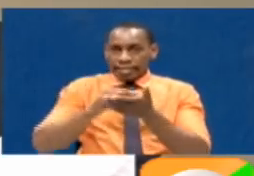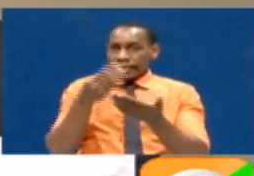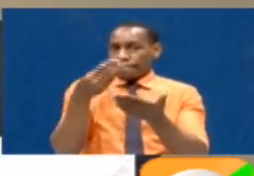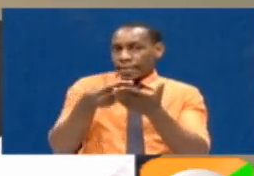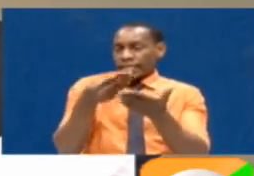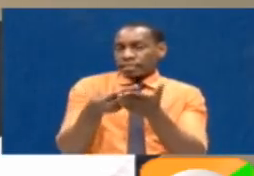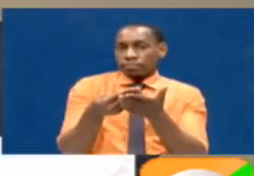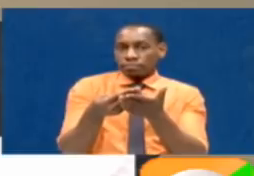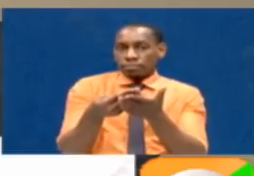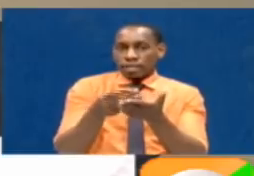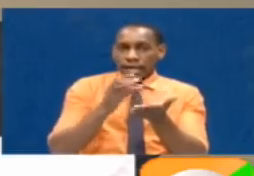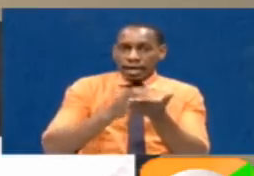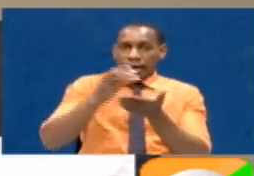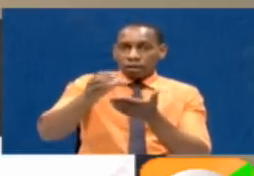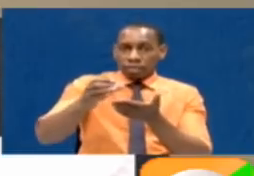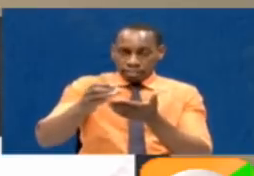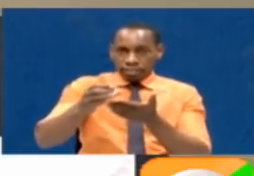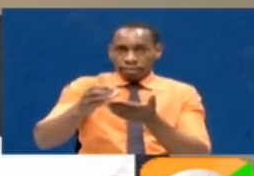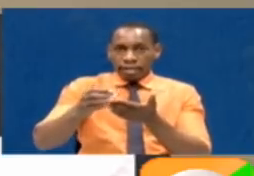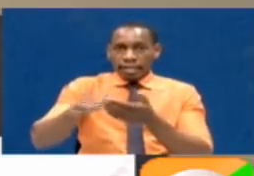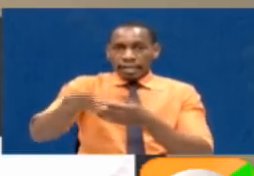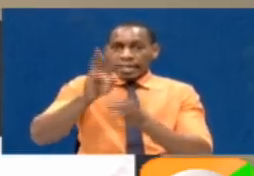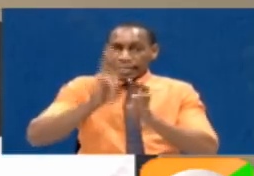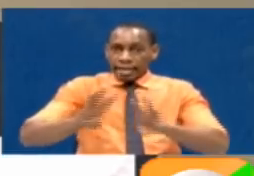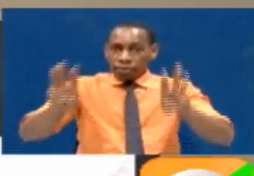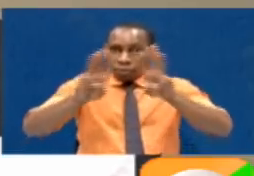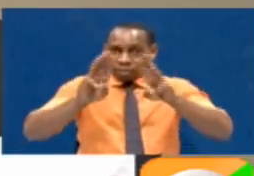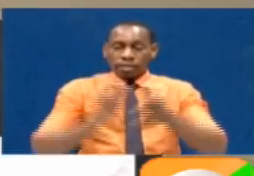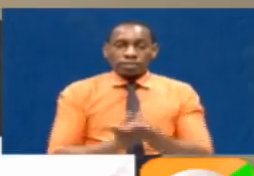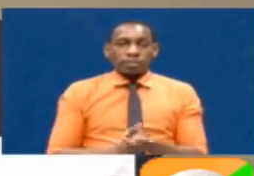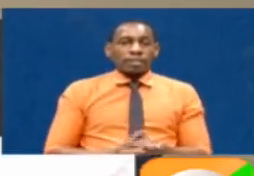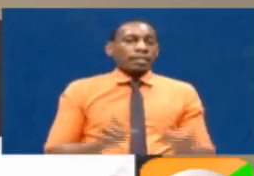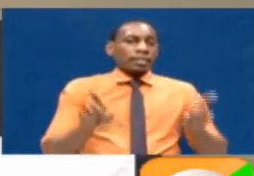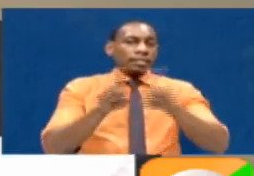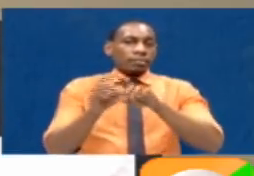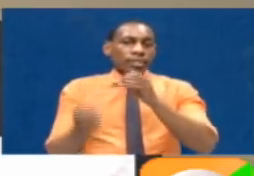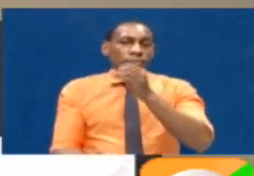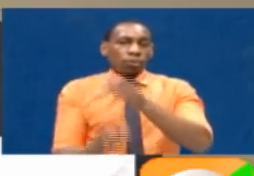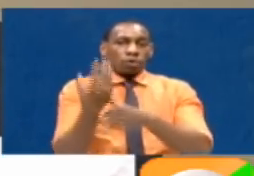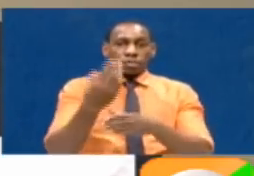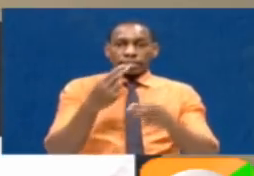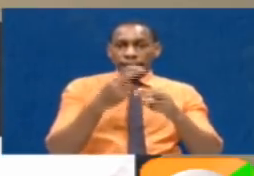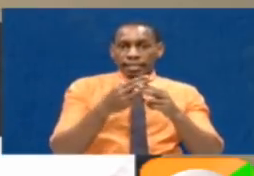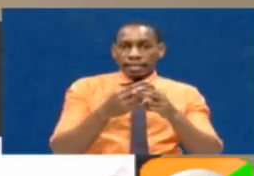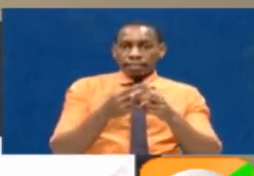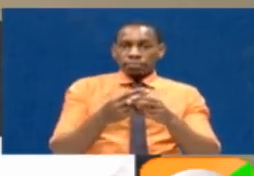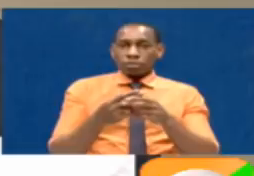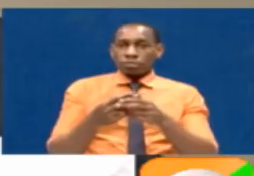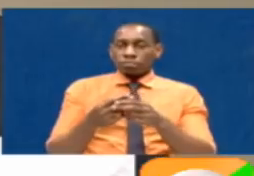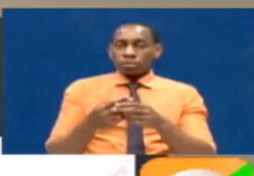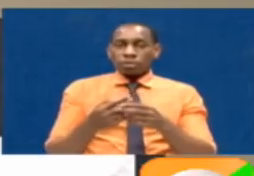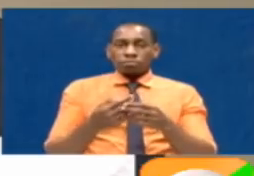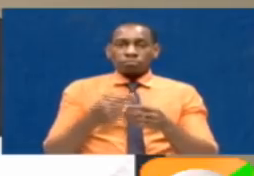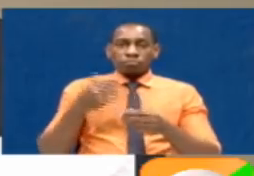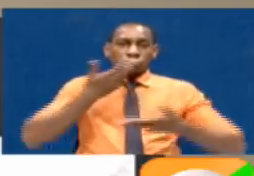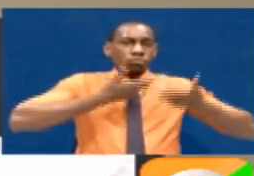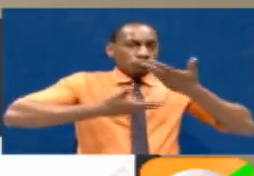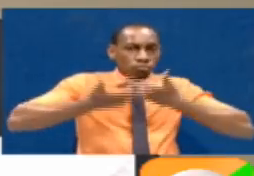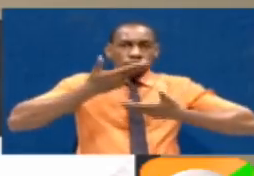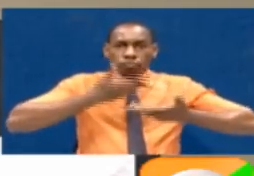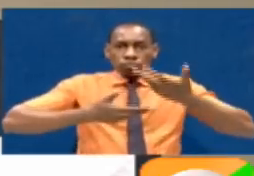money goes to the right people. We've also launched what we are calling Bonga for Good, which